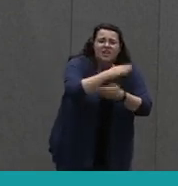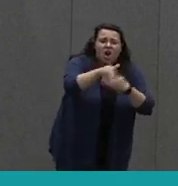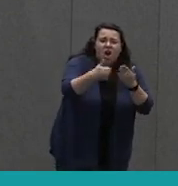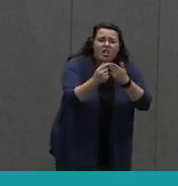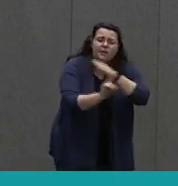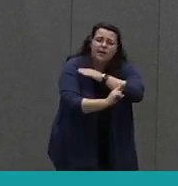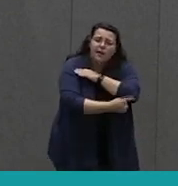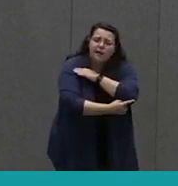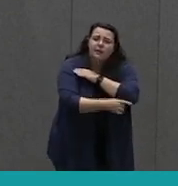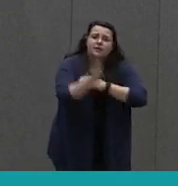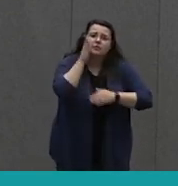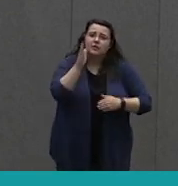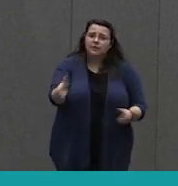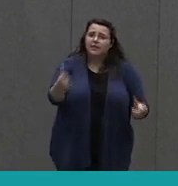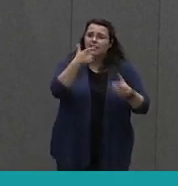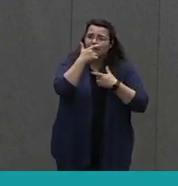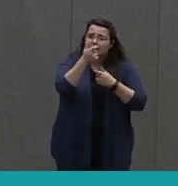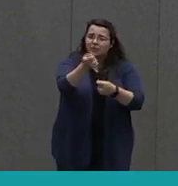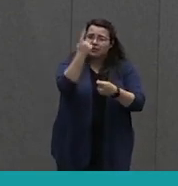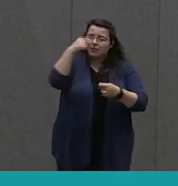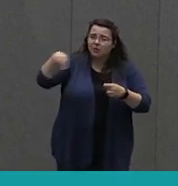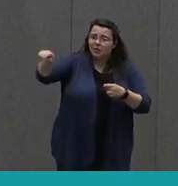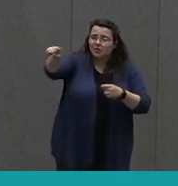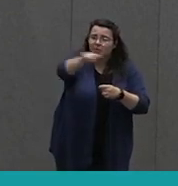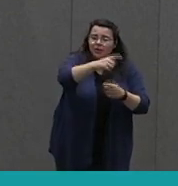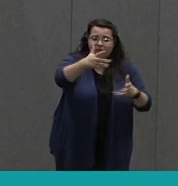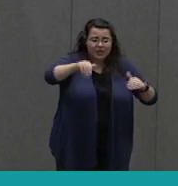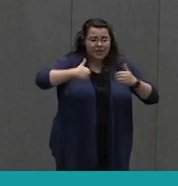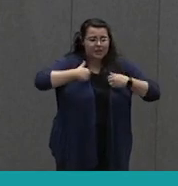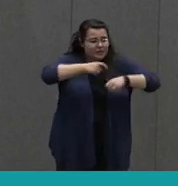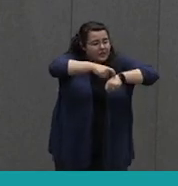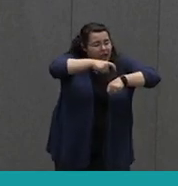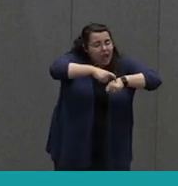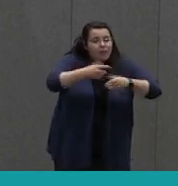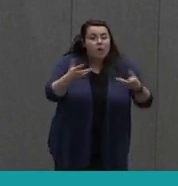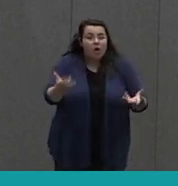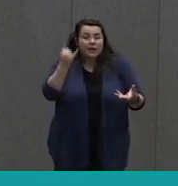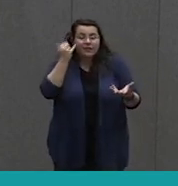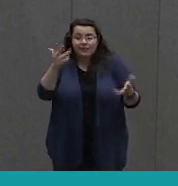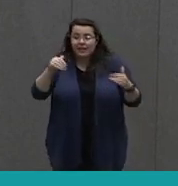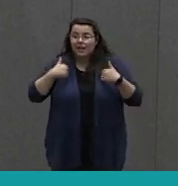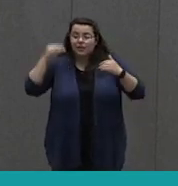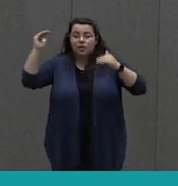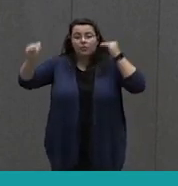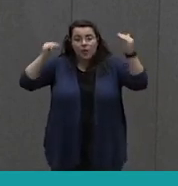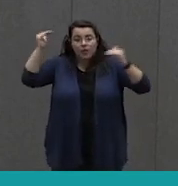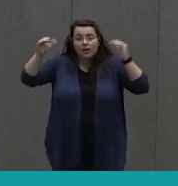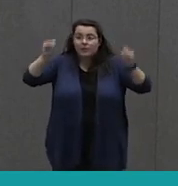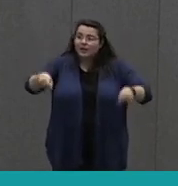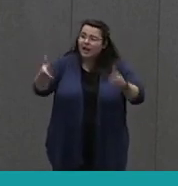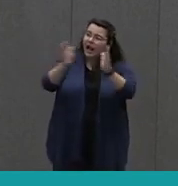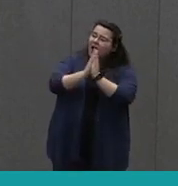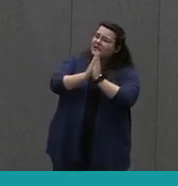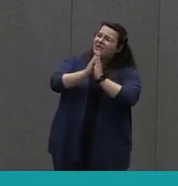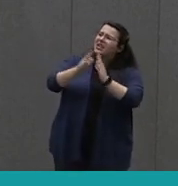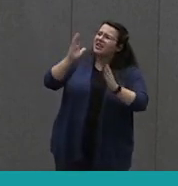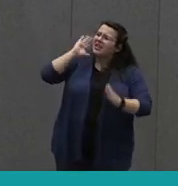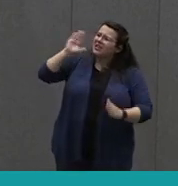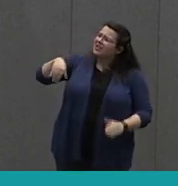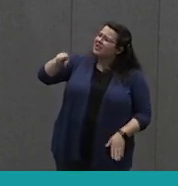up, up. Tailgate sweeper, eject. Plop. And all of the trash goes right on top of